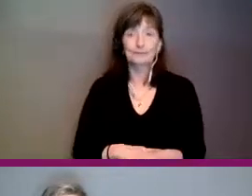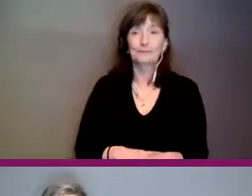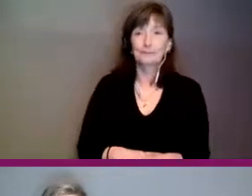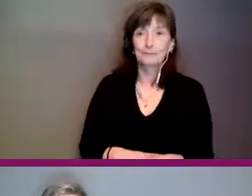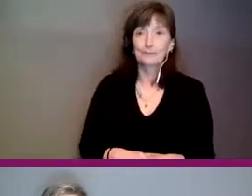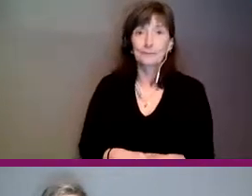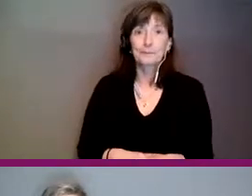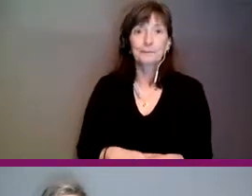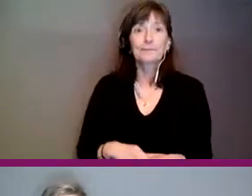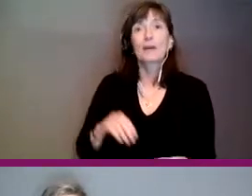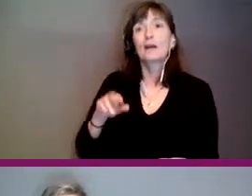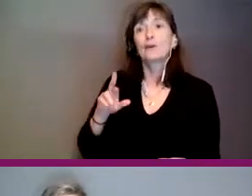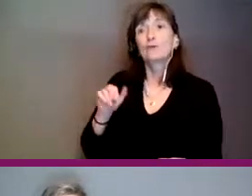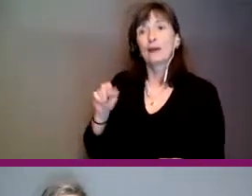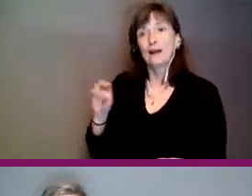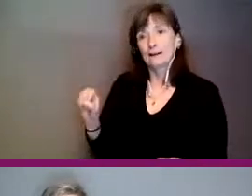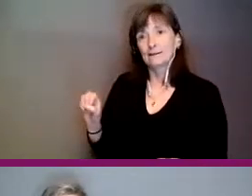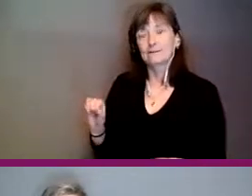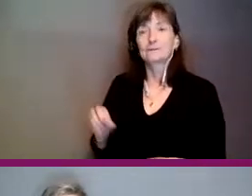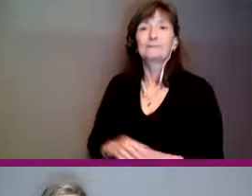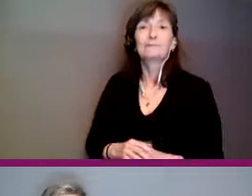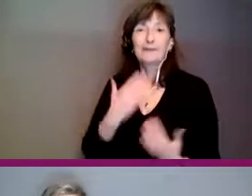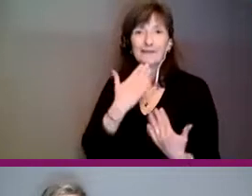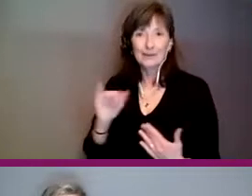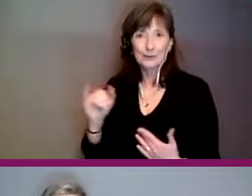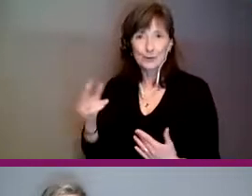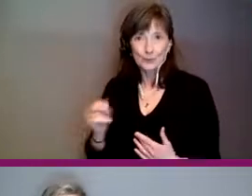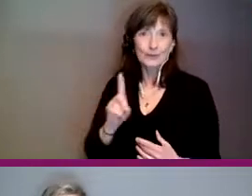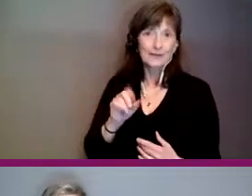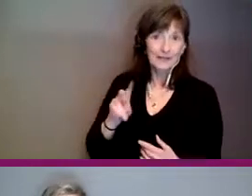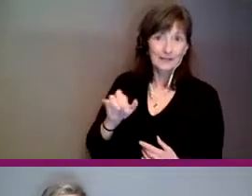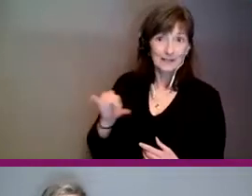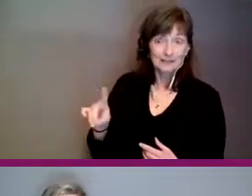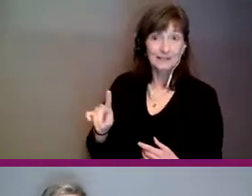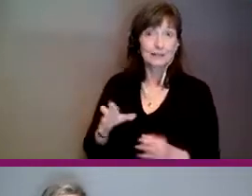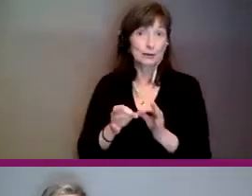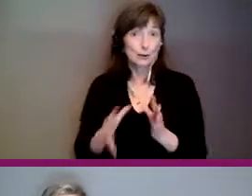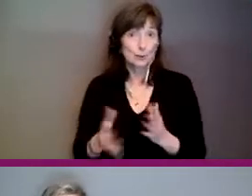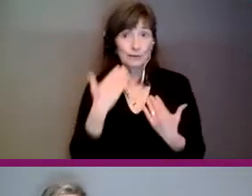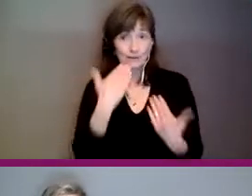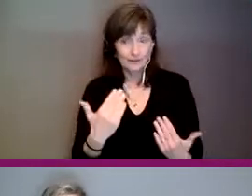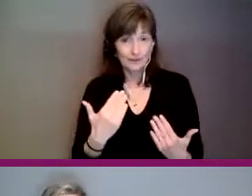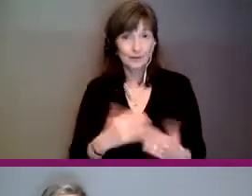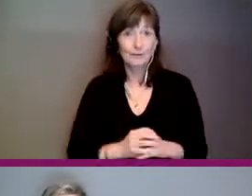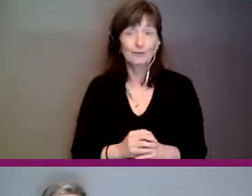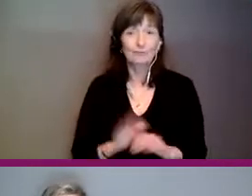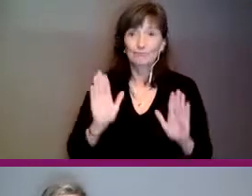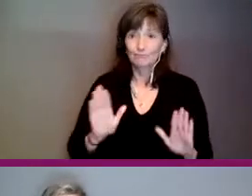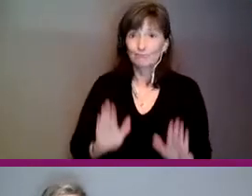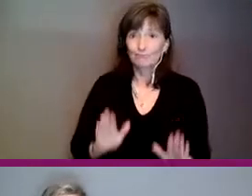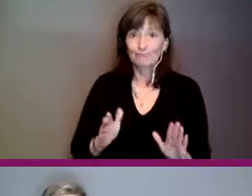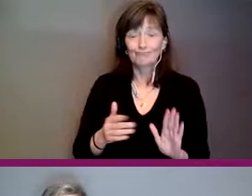Great, thank you, Joan. And thank you both, Joan and David, and our translators for an excellent presentation